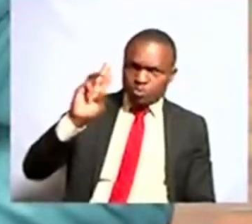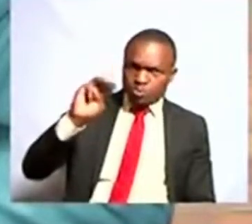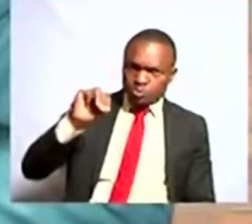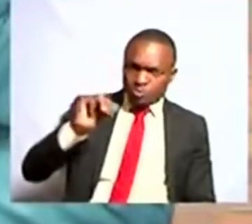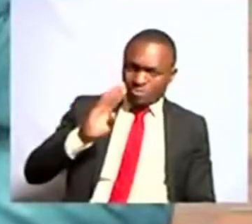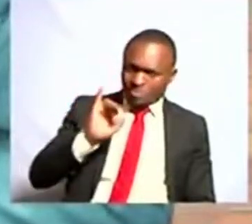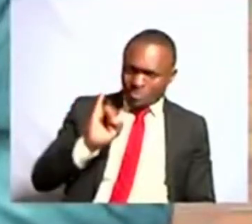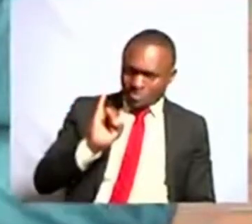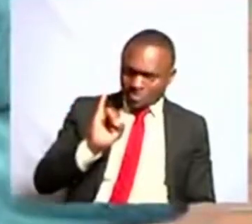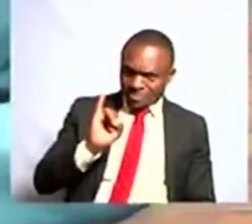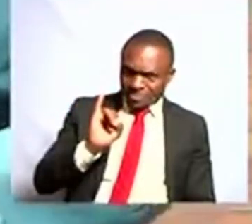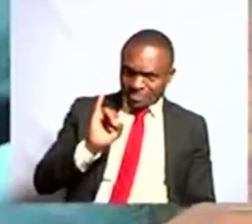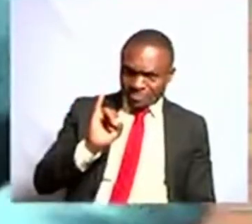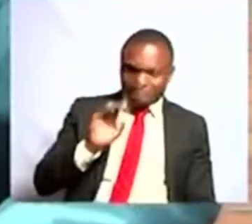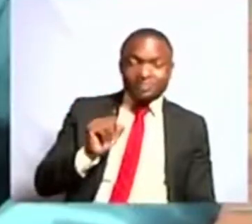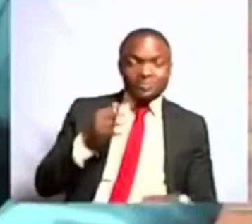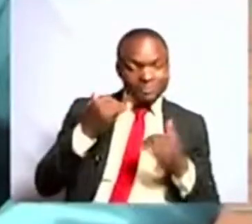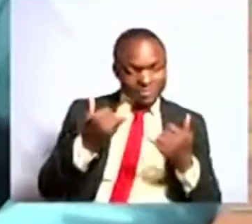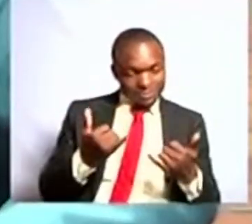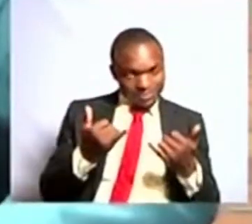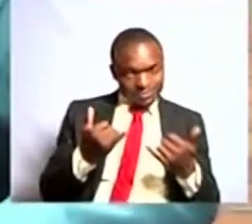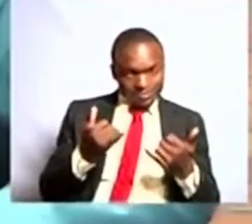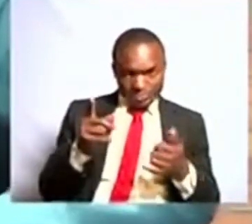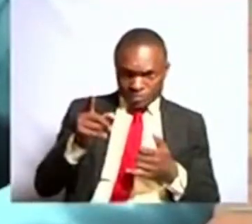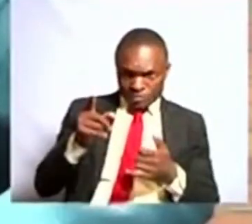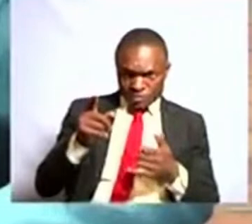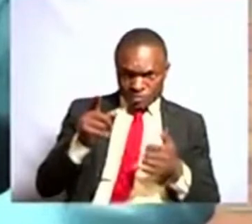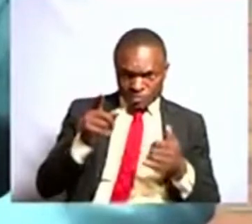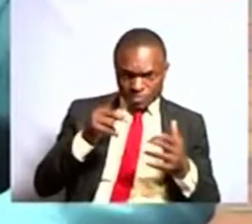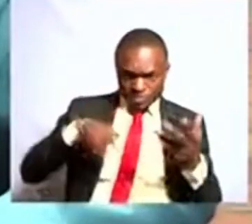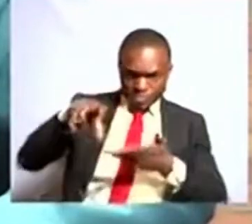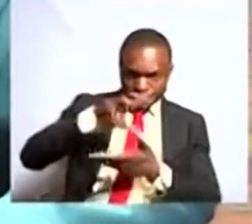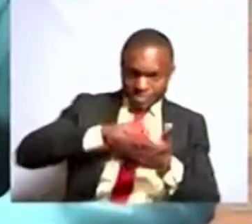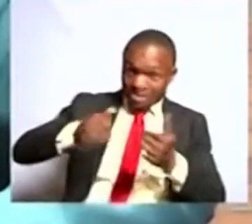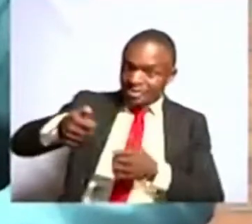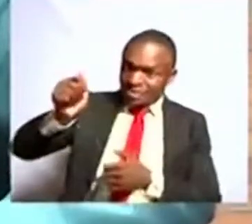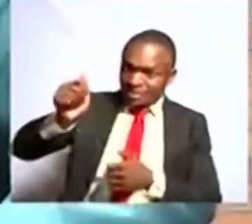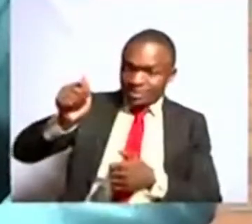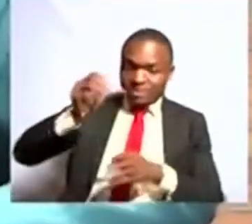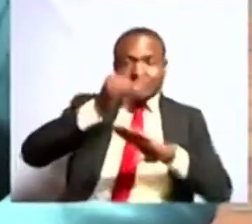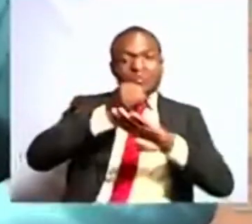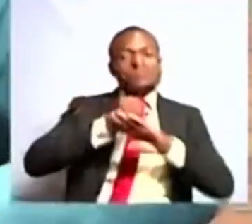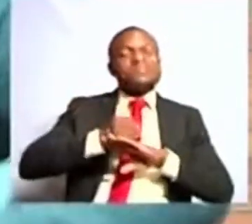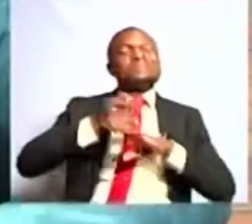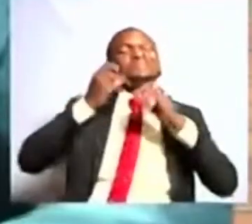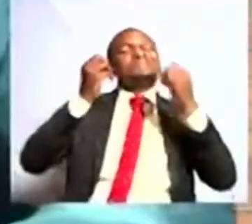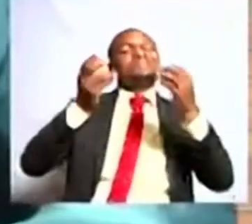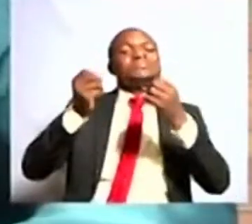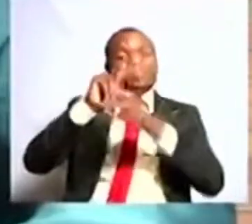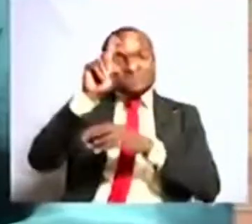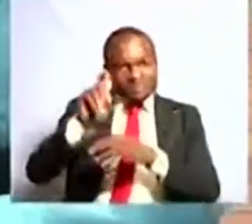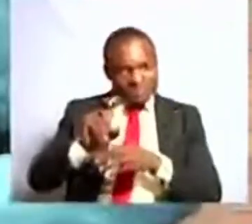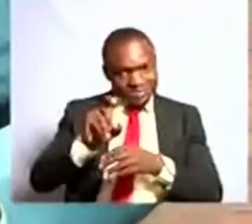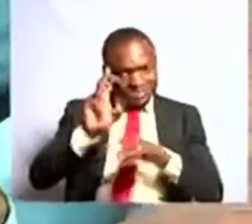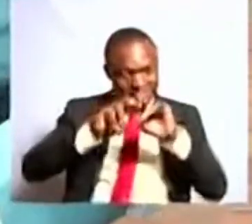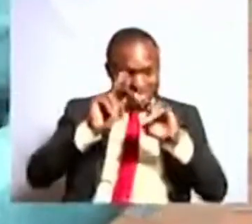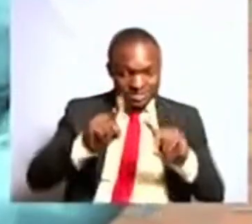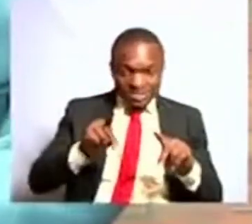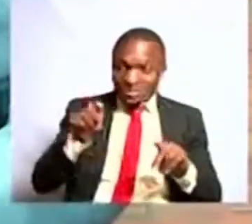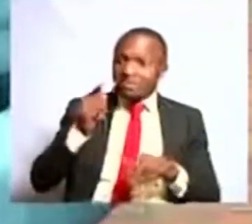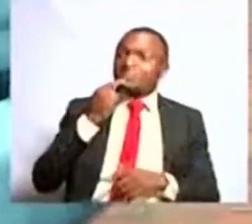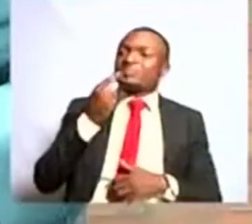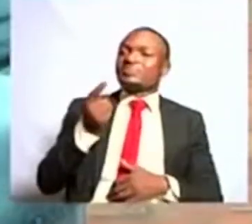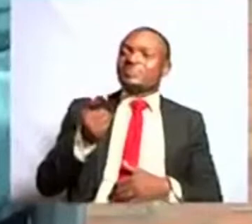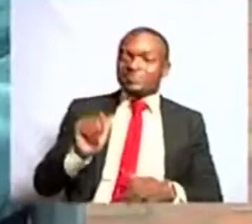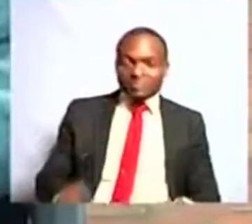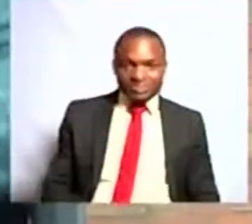Okay? Now, you are contradicting yourself now, because you are inviting a lot of questions, Chair. Because, Chair, he's saying